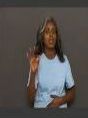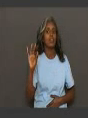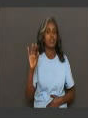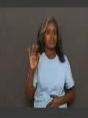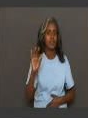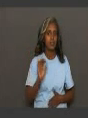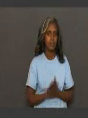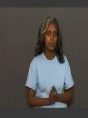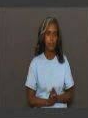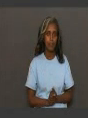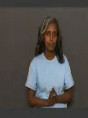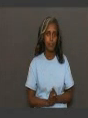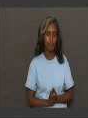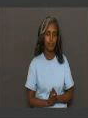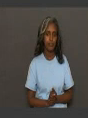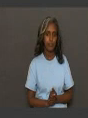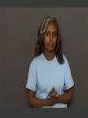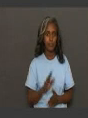-19.